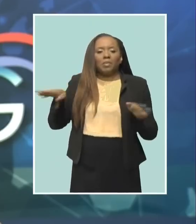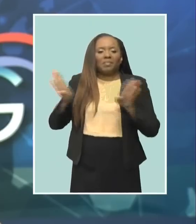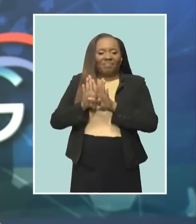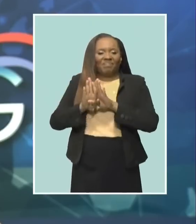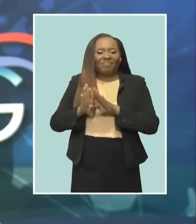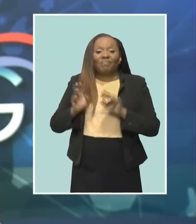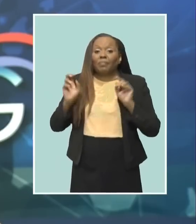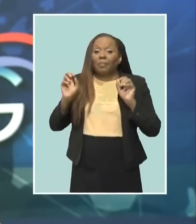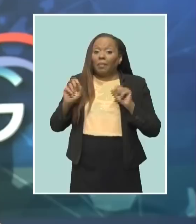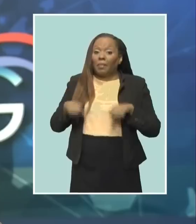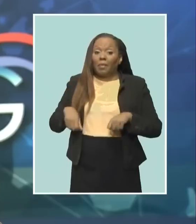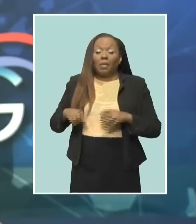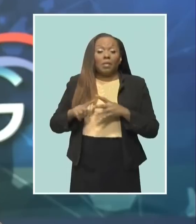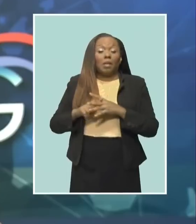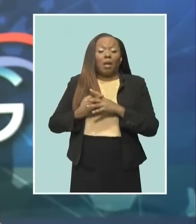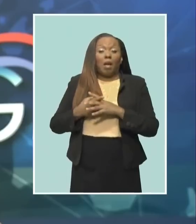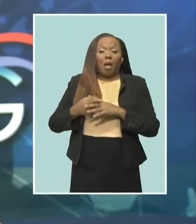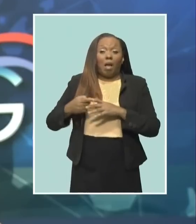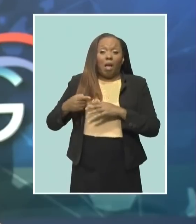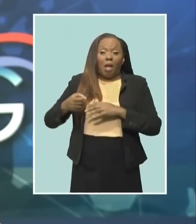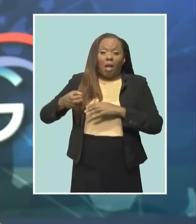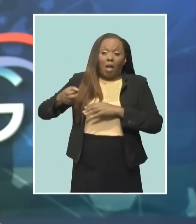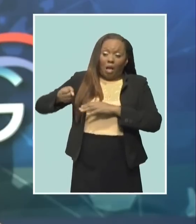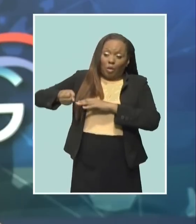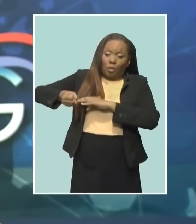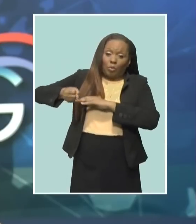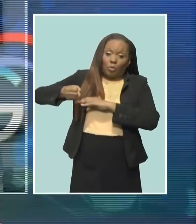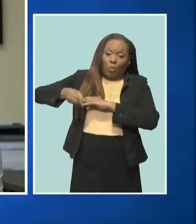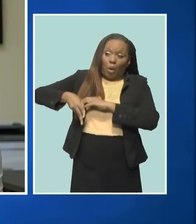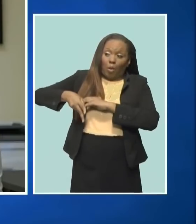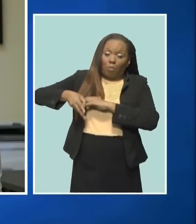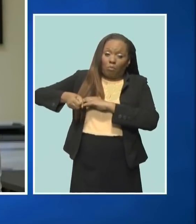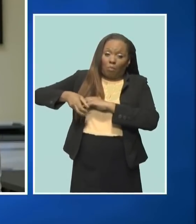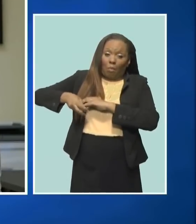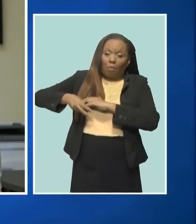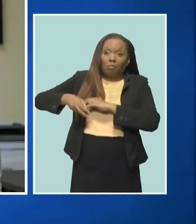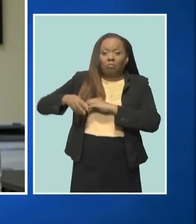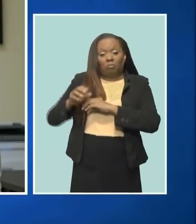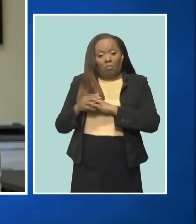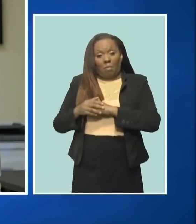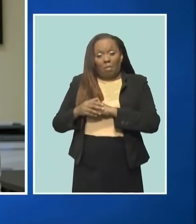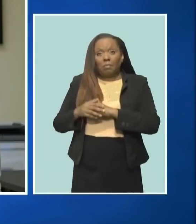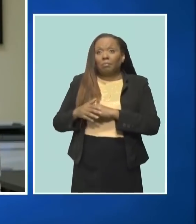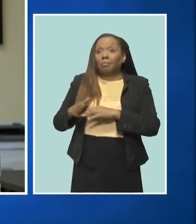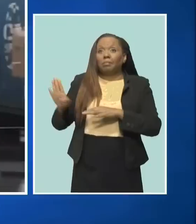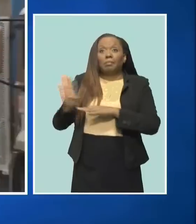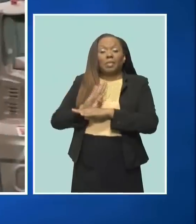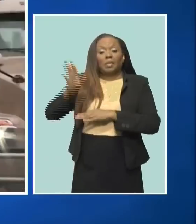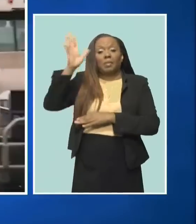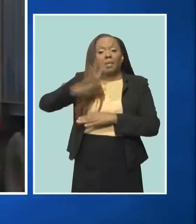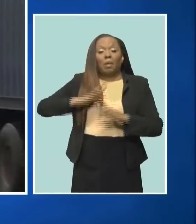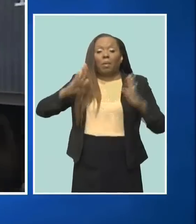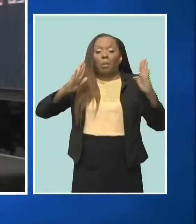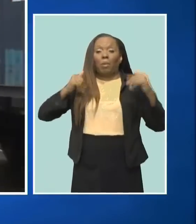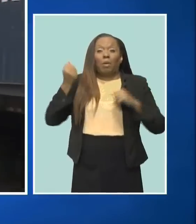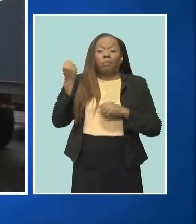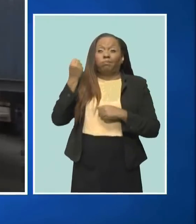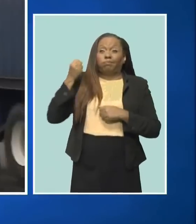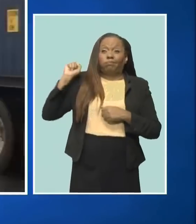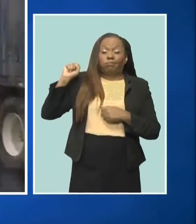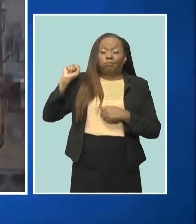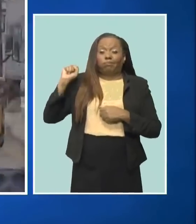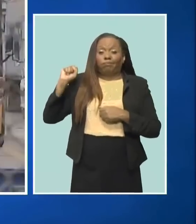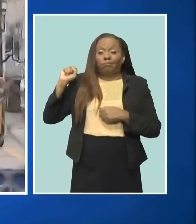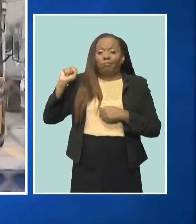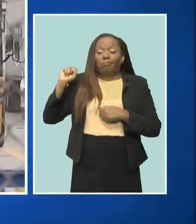at 12:01 a.m. Trevor Thorpe reports. Bridgetown businessmen are hoping the industrial action could be averted before